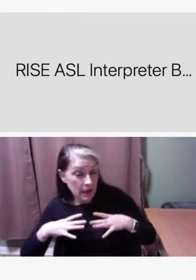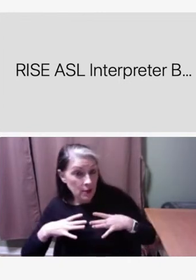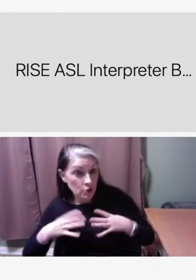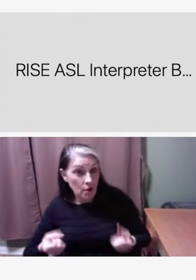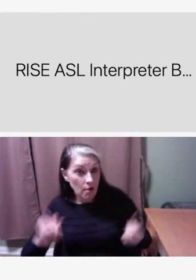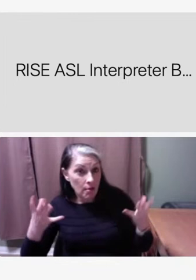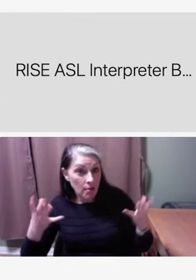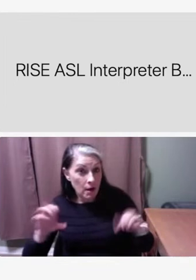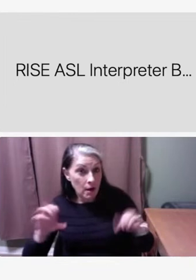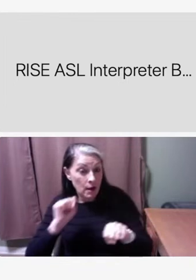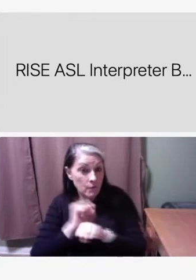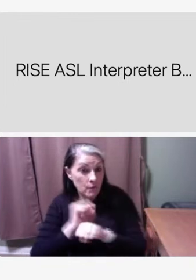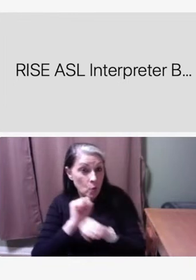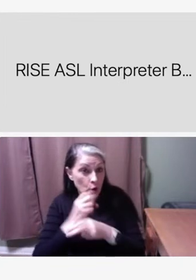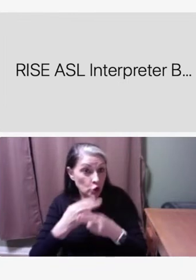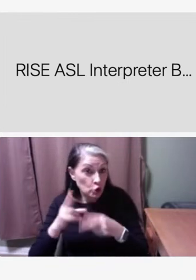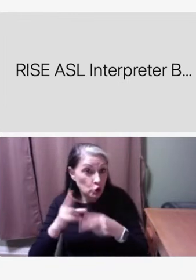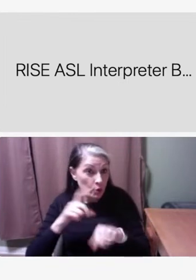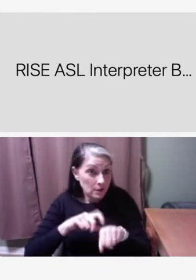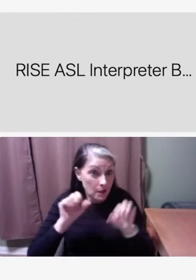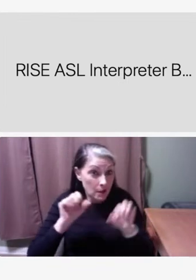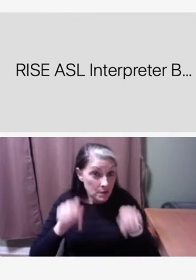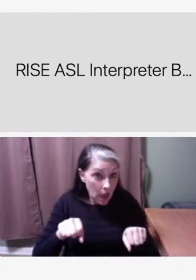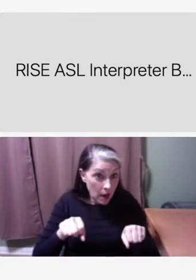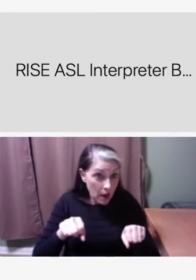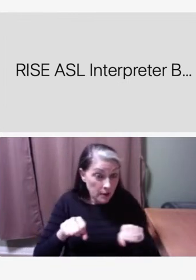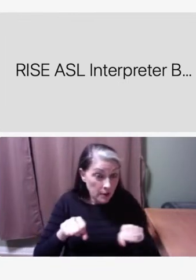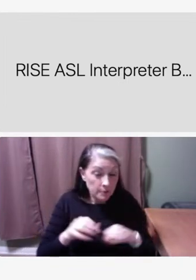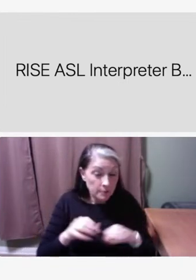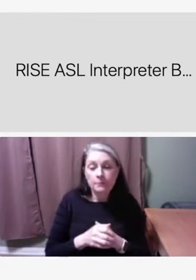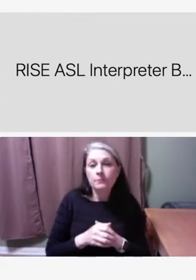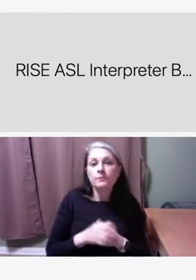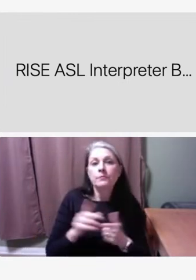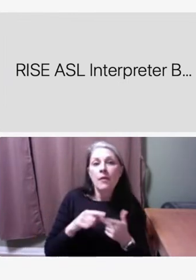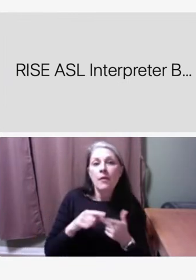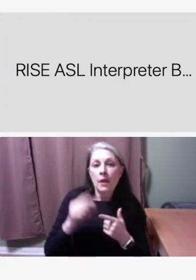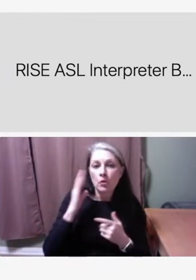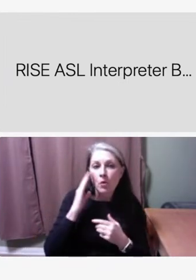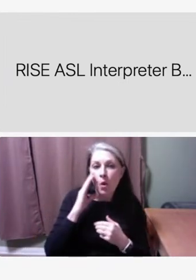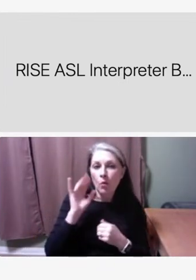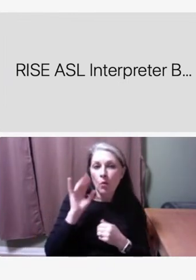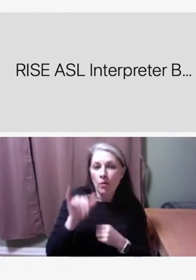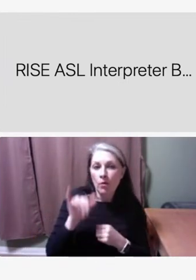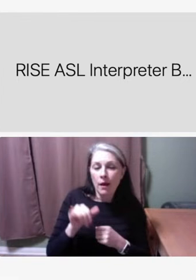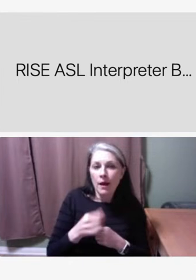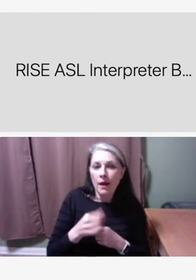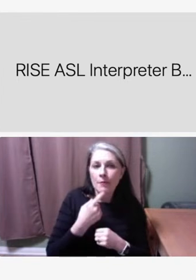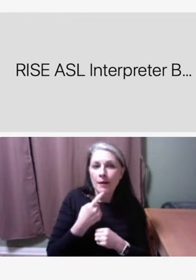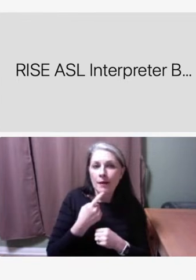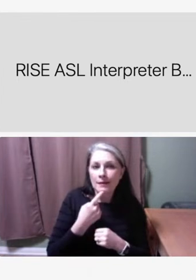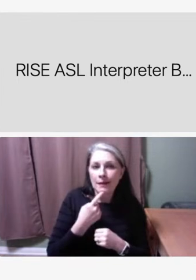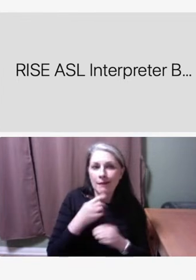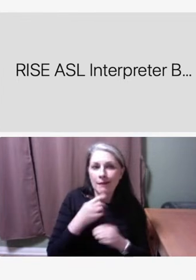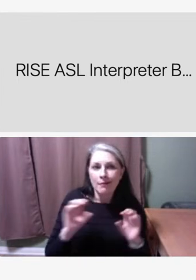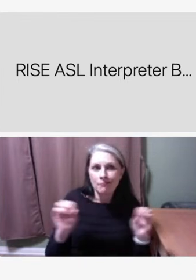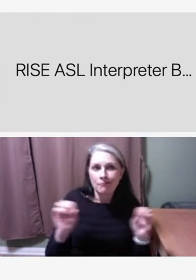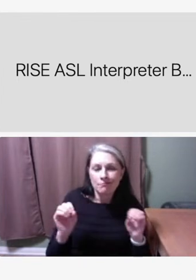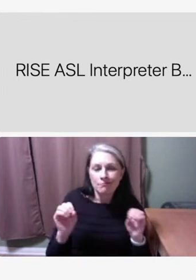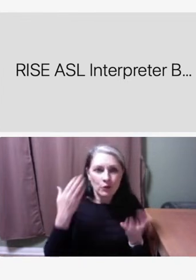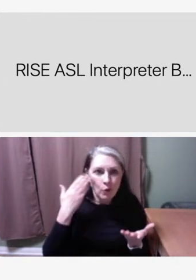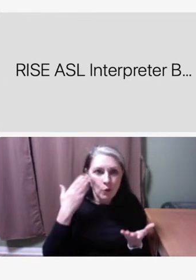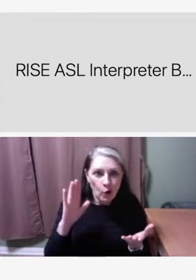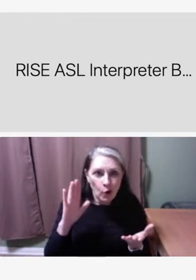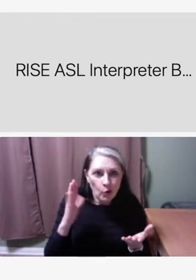time. And we all know that. I'm not saying anything you don't know. But one of the things